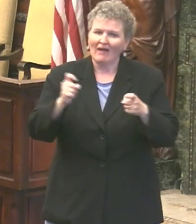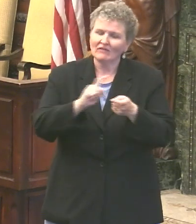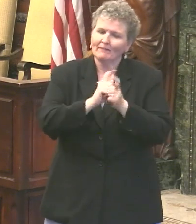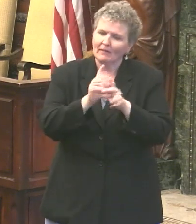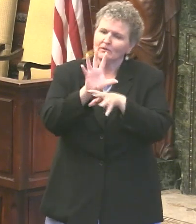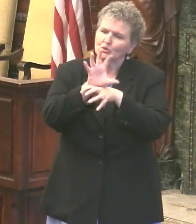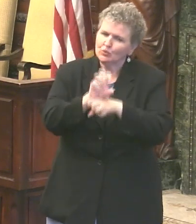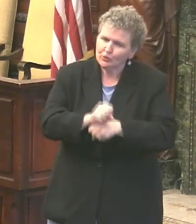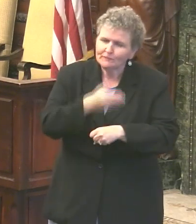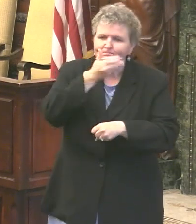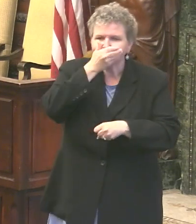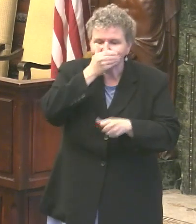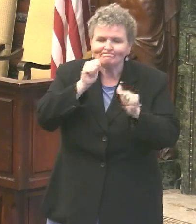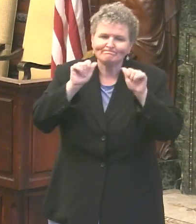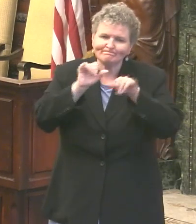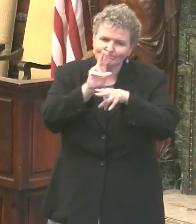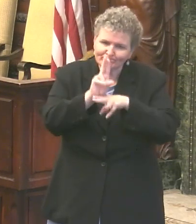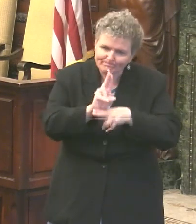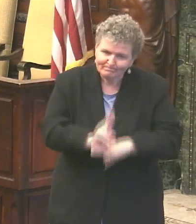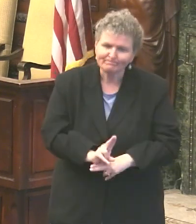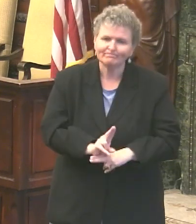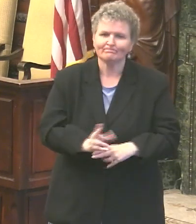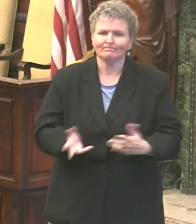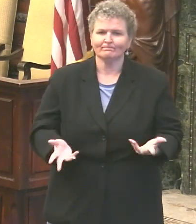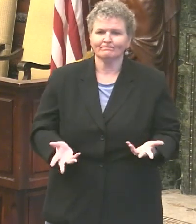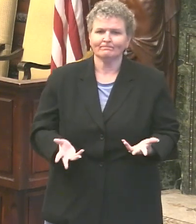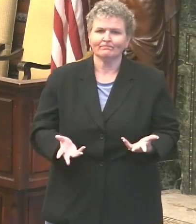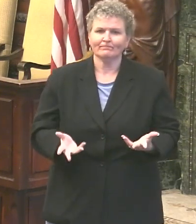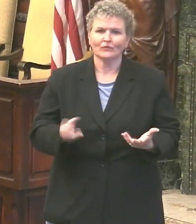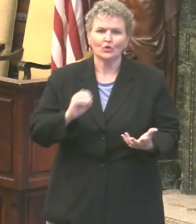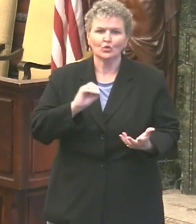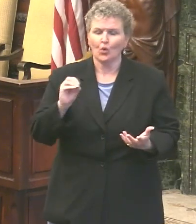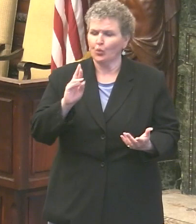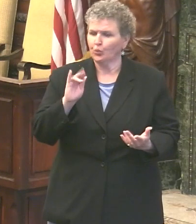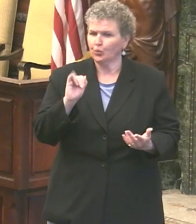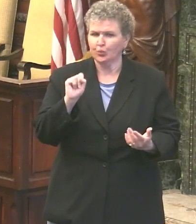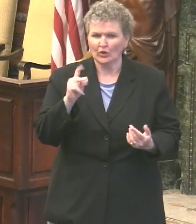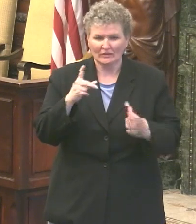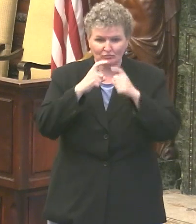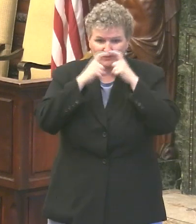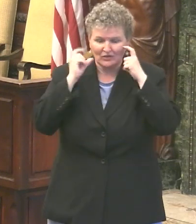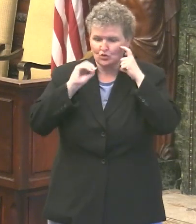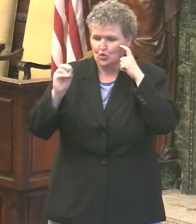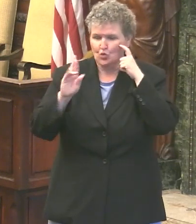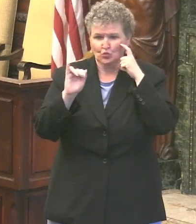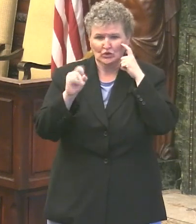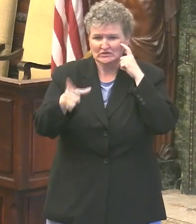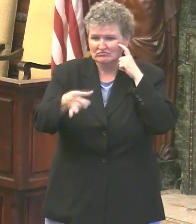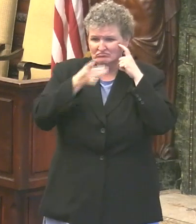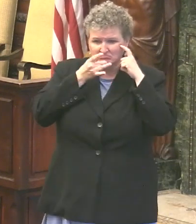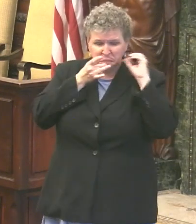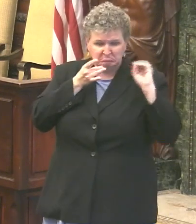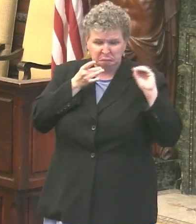they are than there's any real risk to the mask. So at this time, we just can't get the message out there consistently